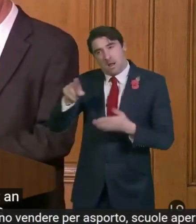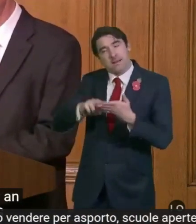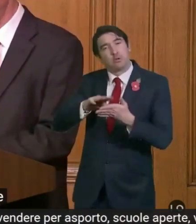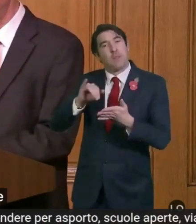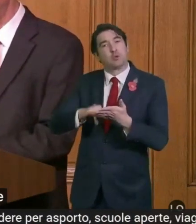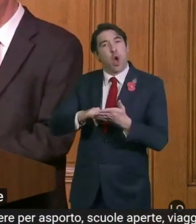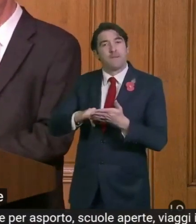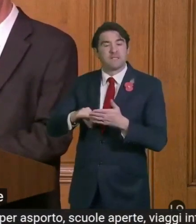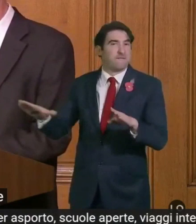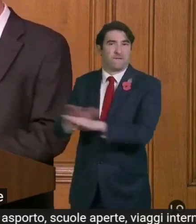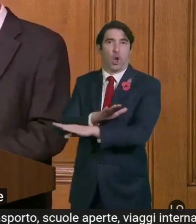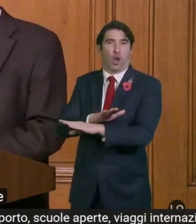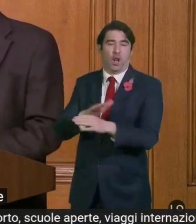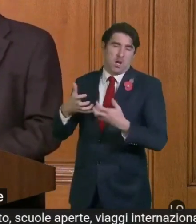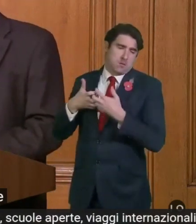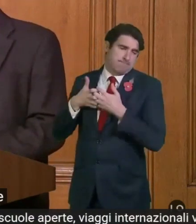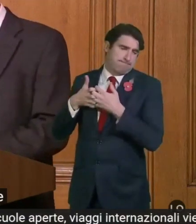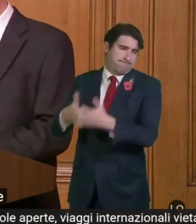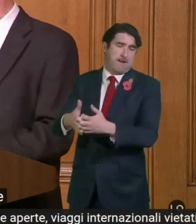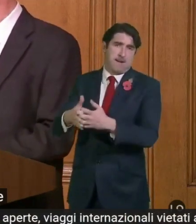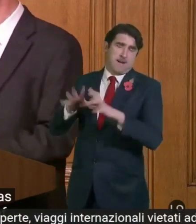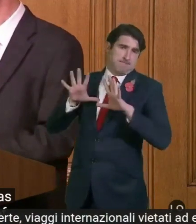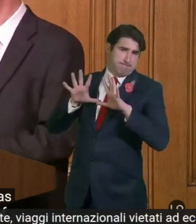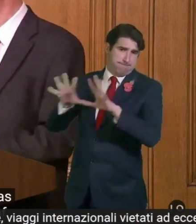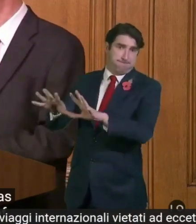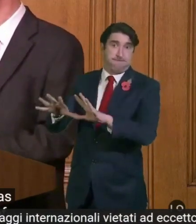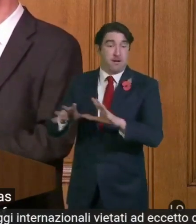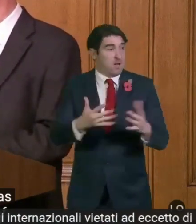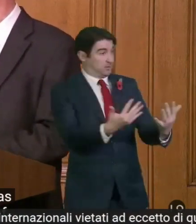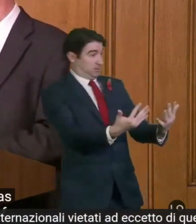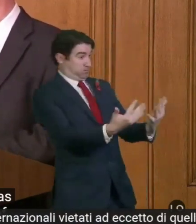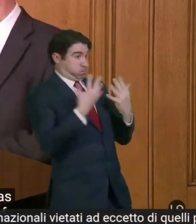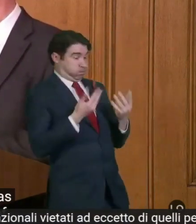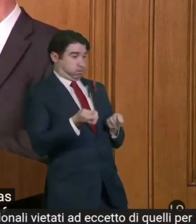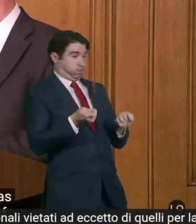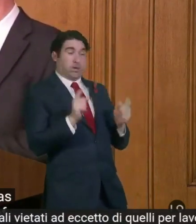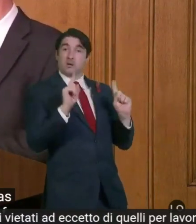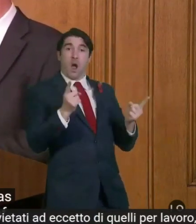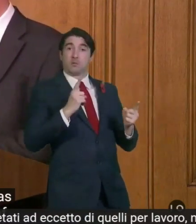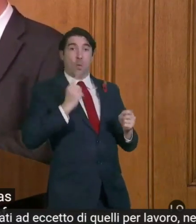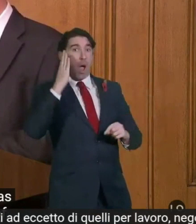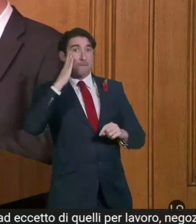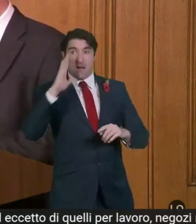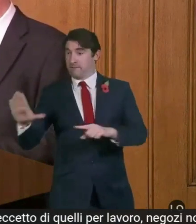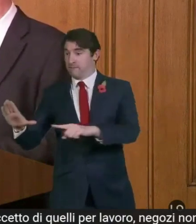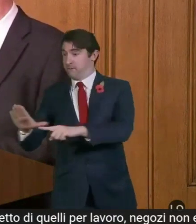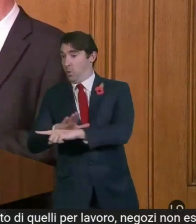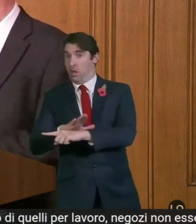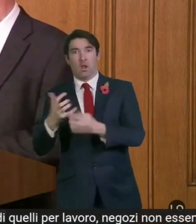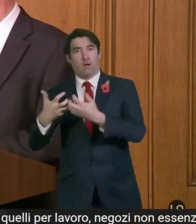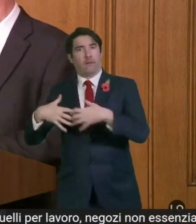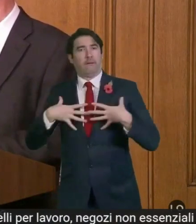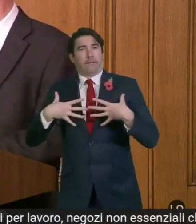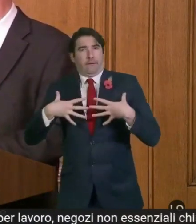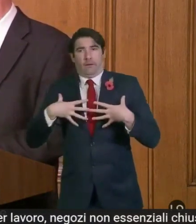numbers of people infected and large numbers dying. I am, however, as the Prime Minister said, one of